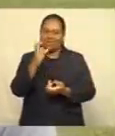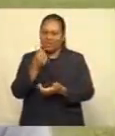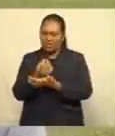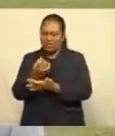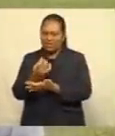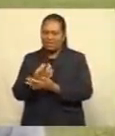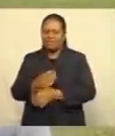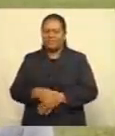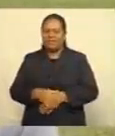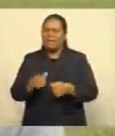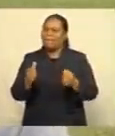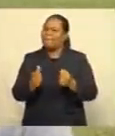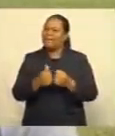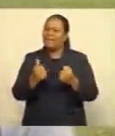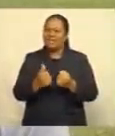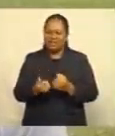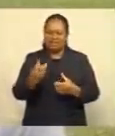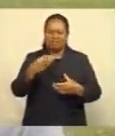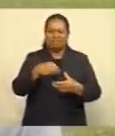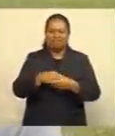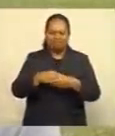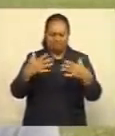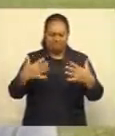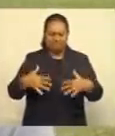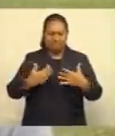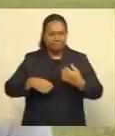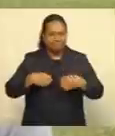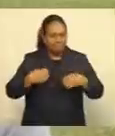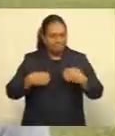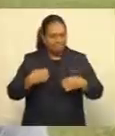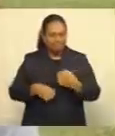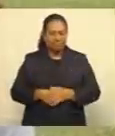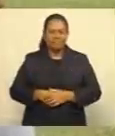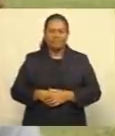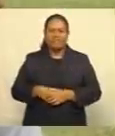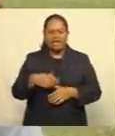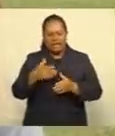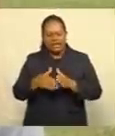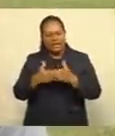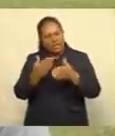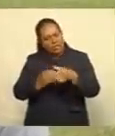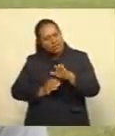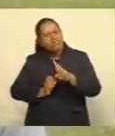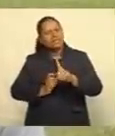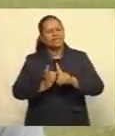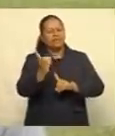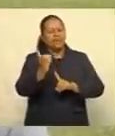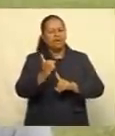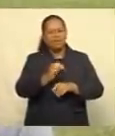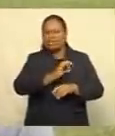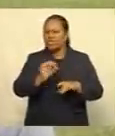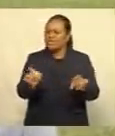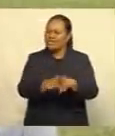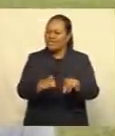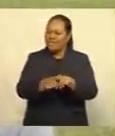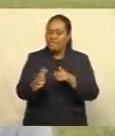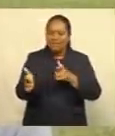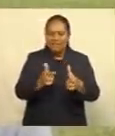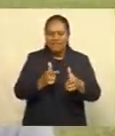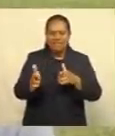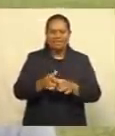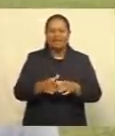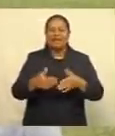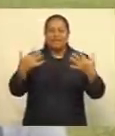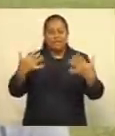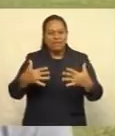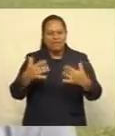There's a lot of interest here on the island for 15s rugby. Now that they've known we're developing the code here, because unlike sevens, 15s doesn't really need a